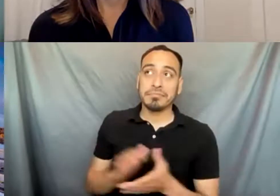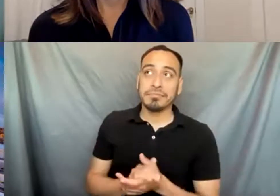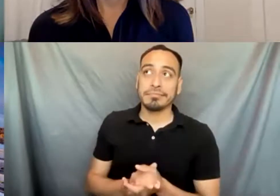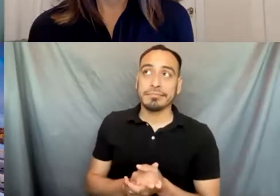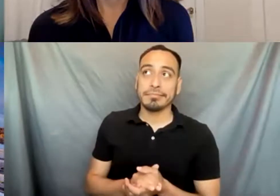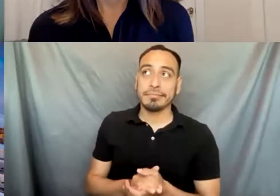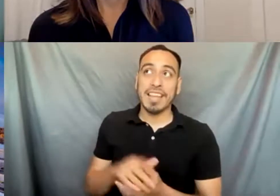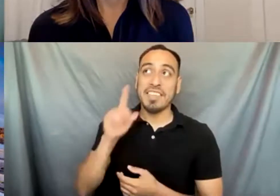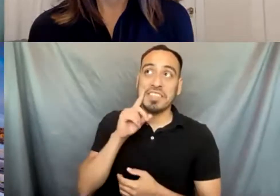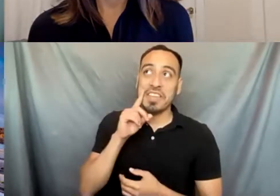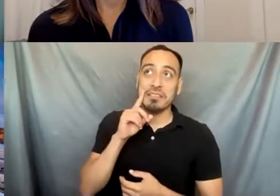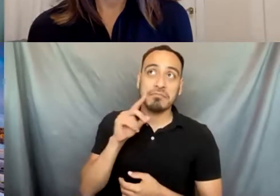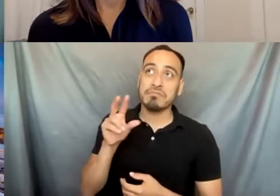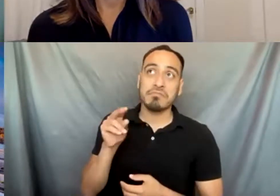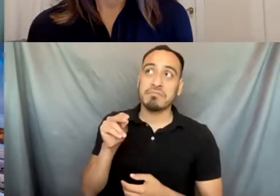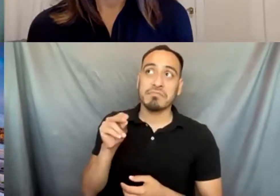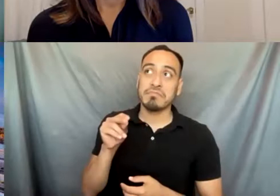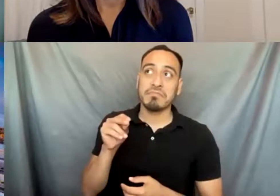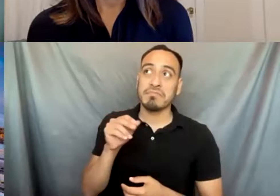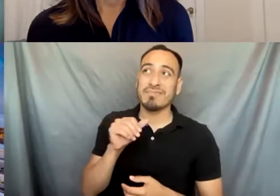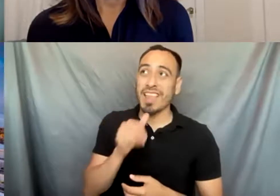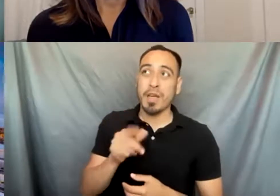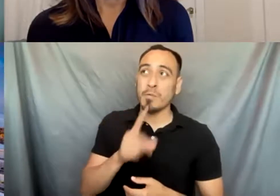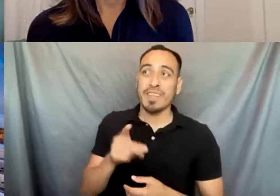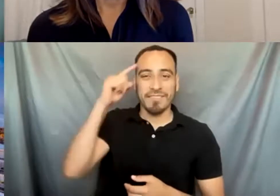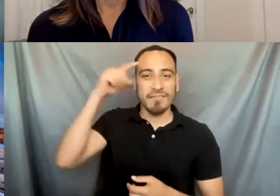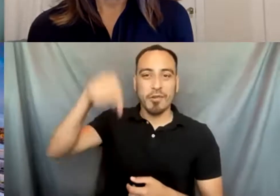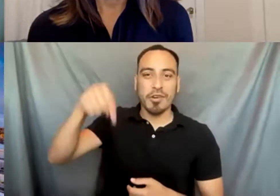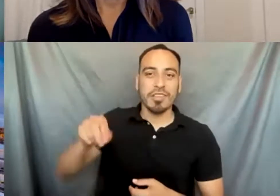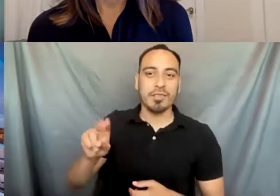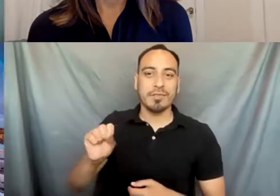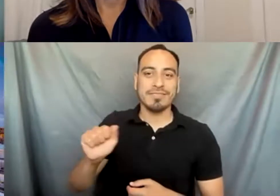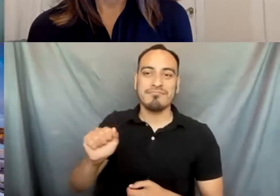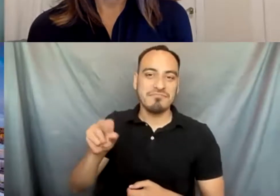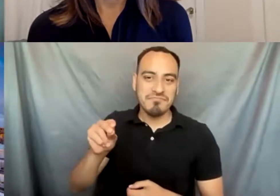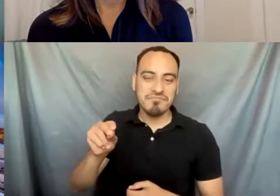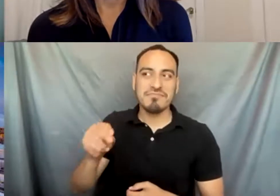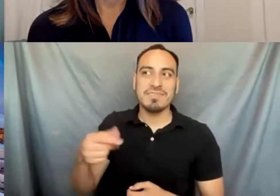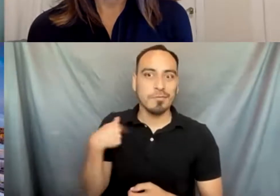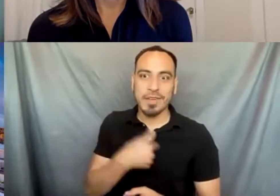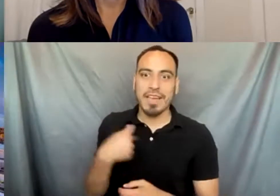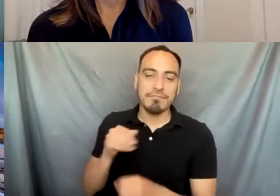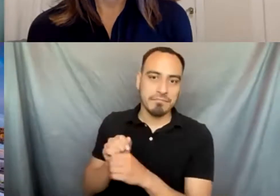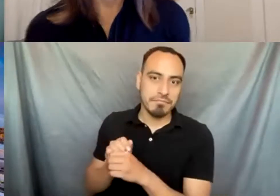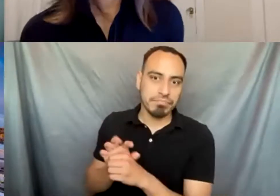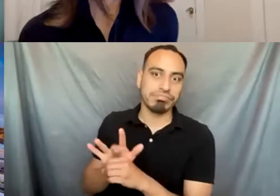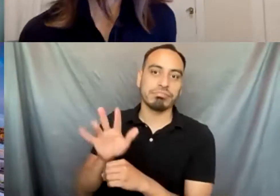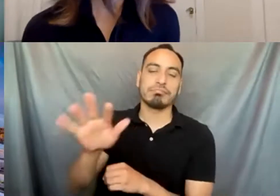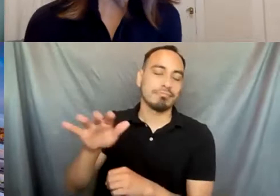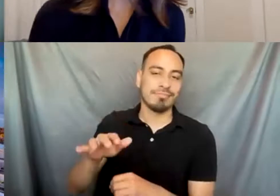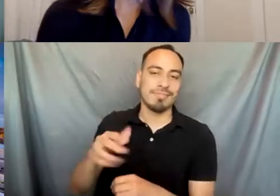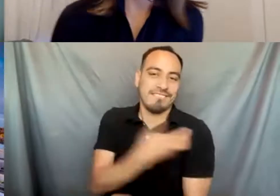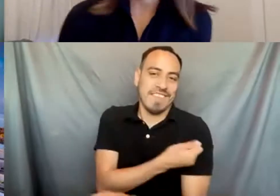probably not so much in the United States anymore, because there's plenty of vaccine available. But there